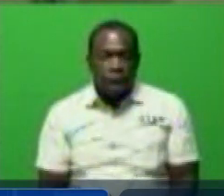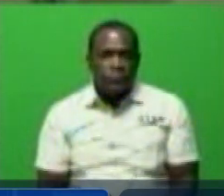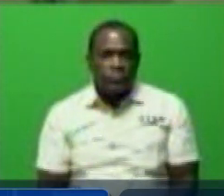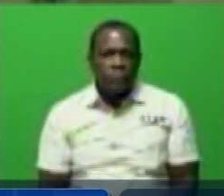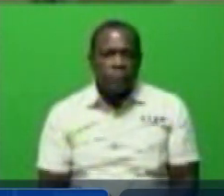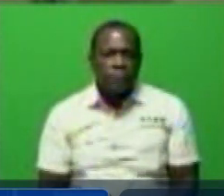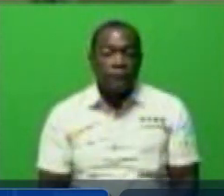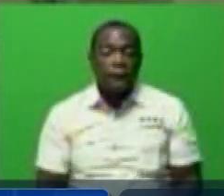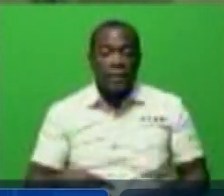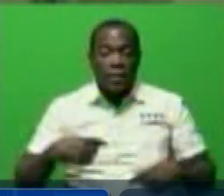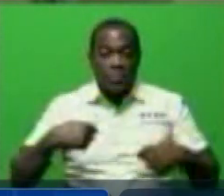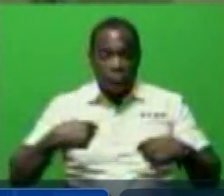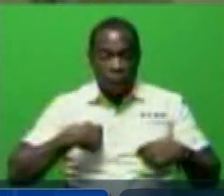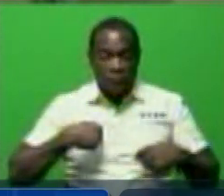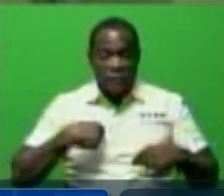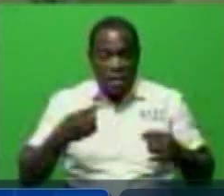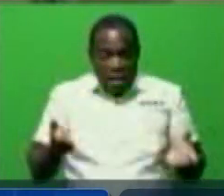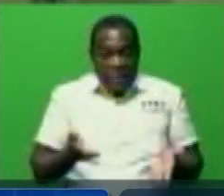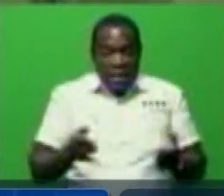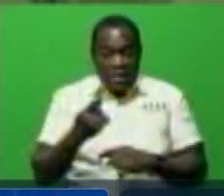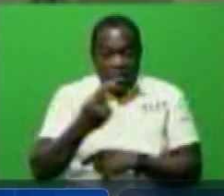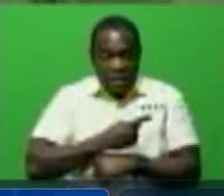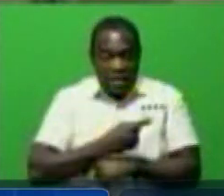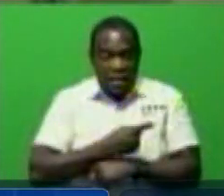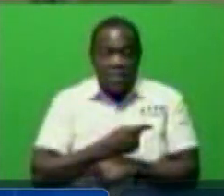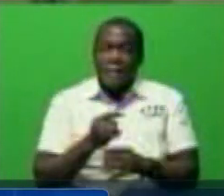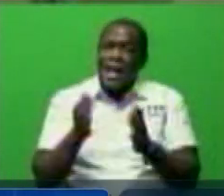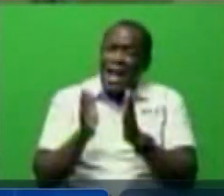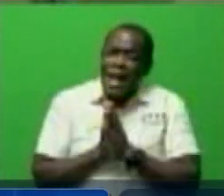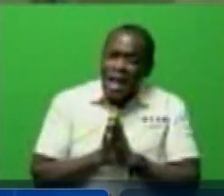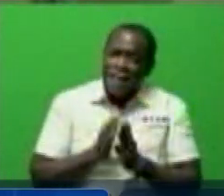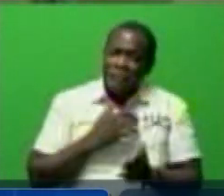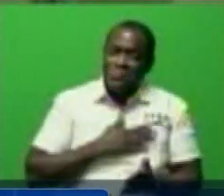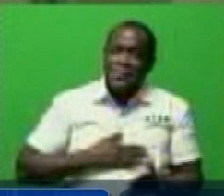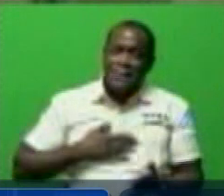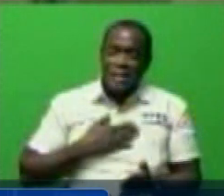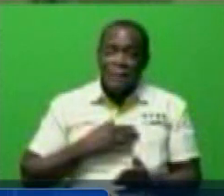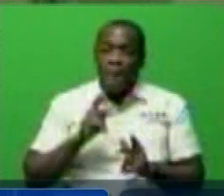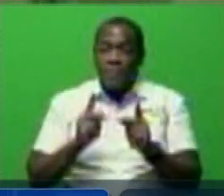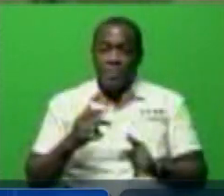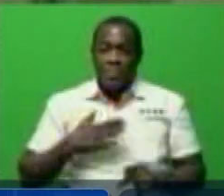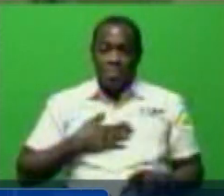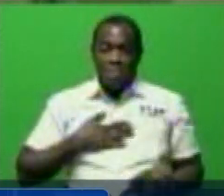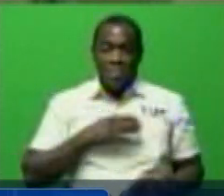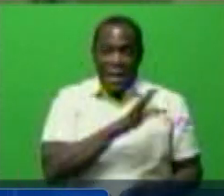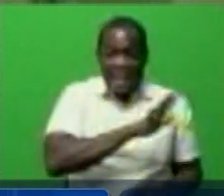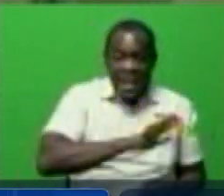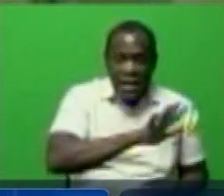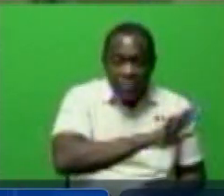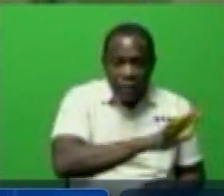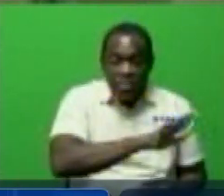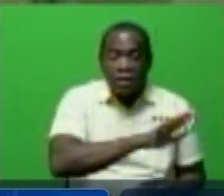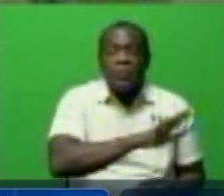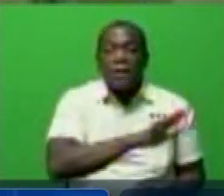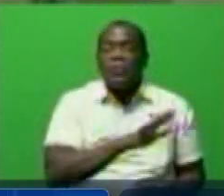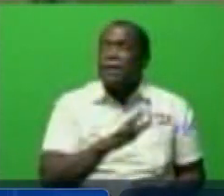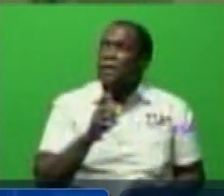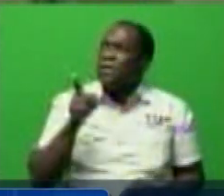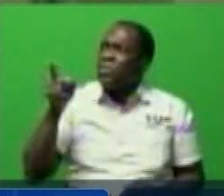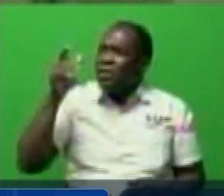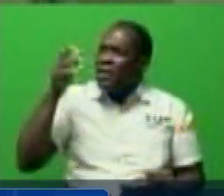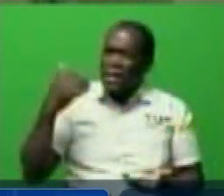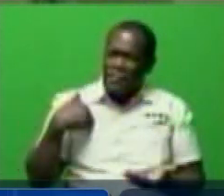I'm here today, Mr. Deputy Speaker, to plead on behalf of my constituents that some willpower be